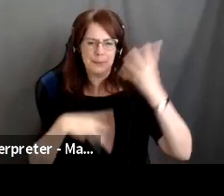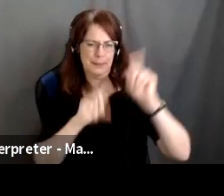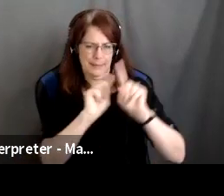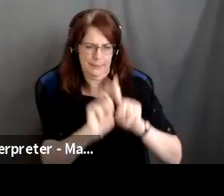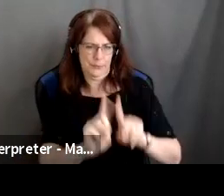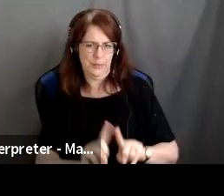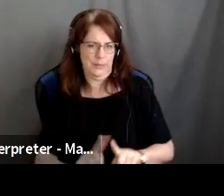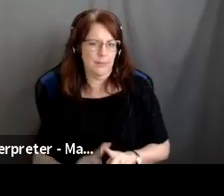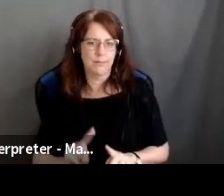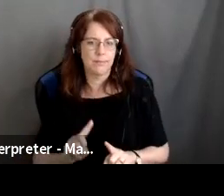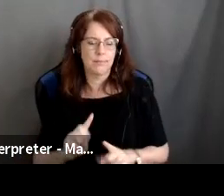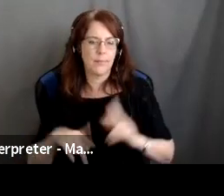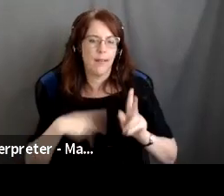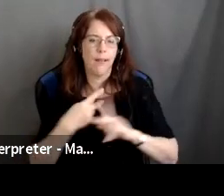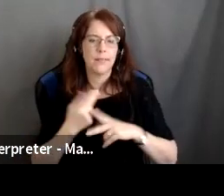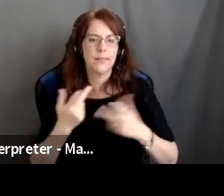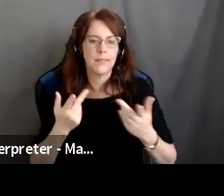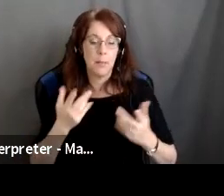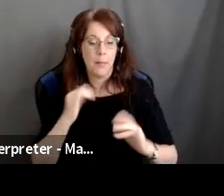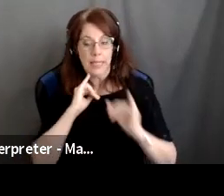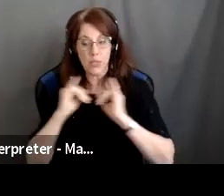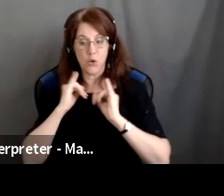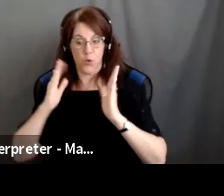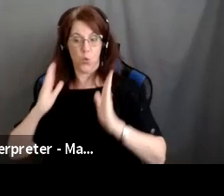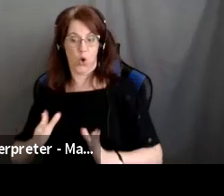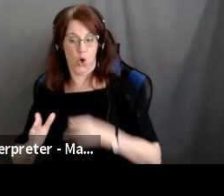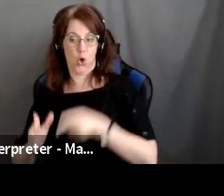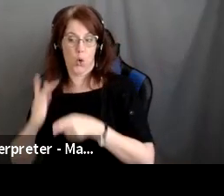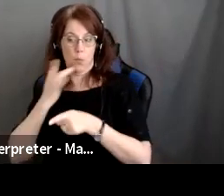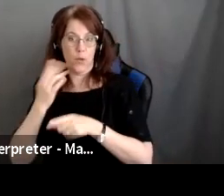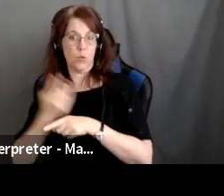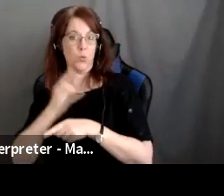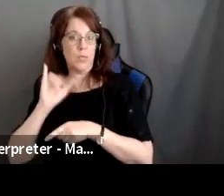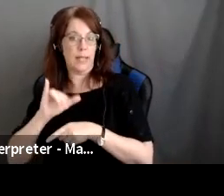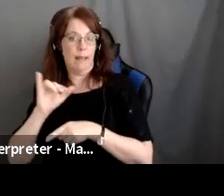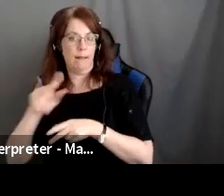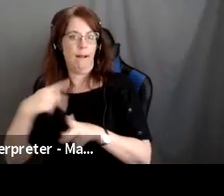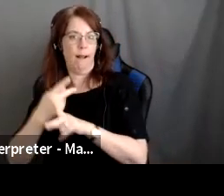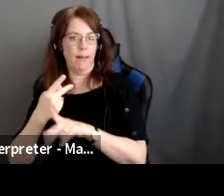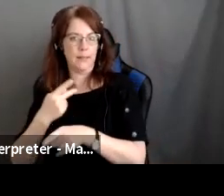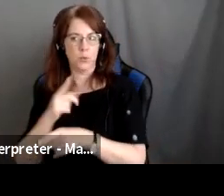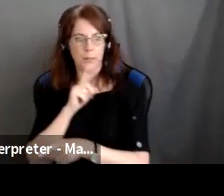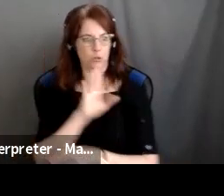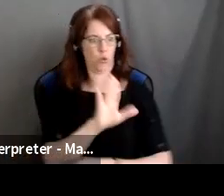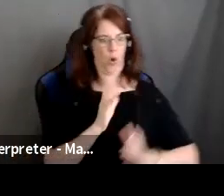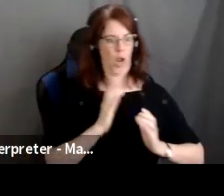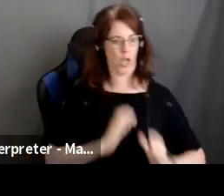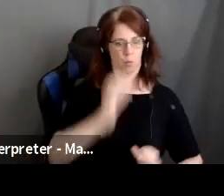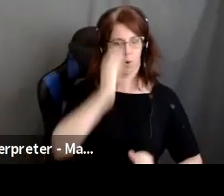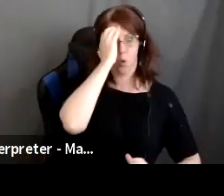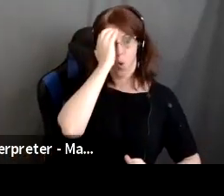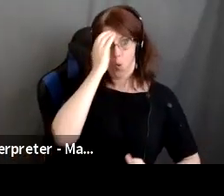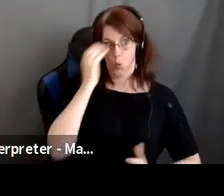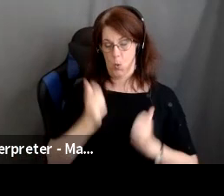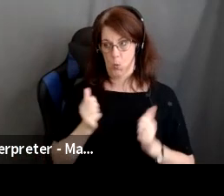video platforms, and the interviewers might prefer to use those platforms. So you want to make sure the consumers become familiar with those